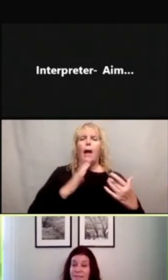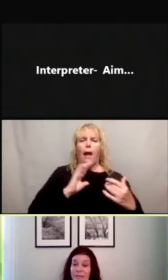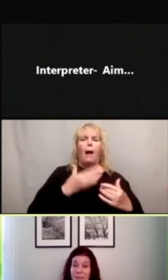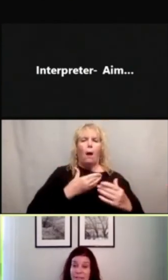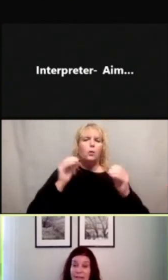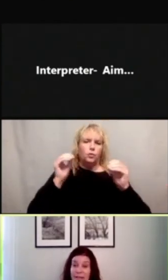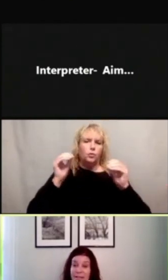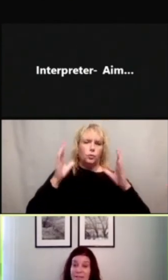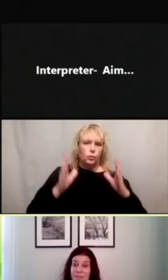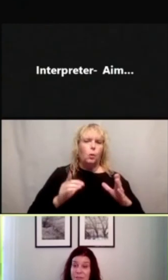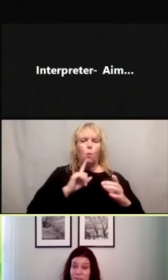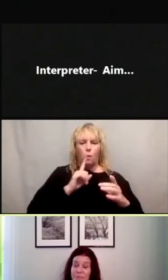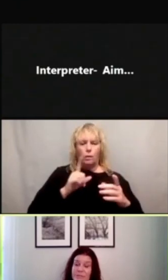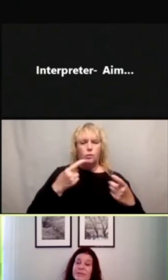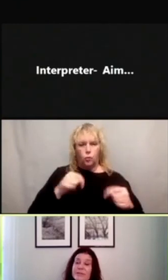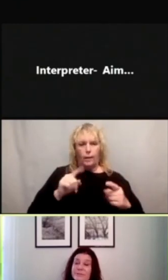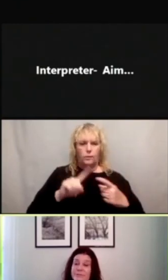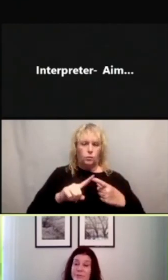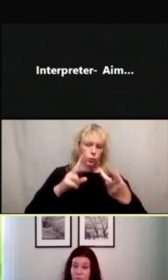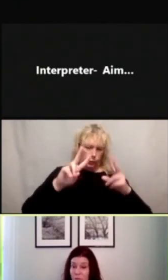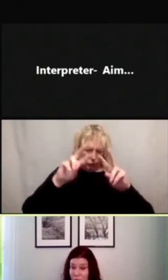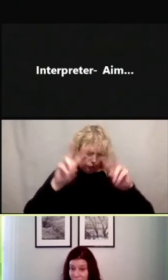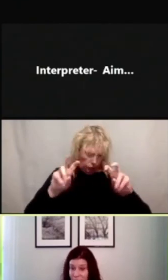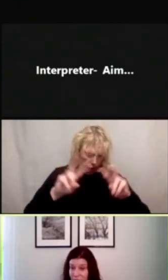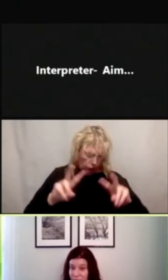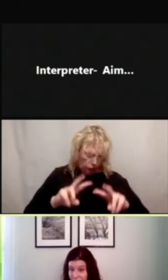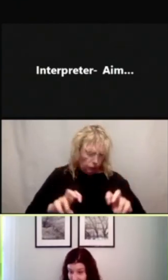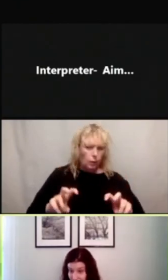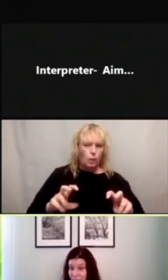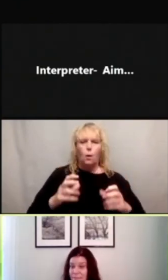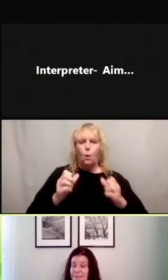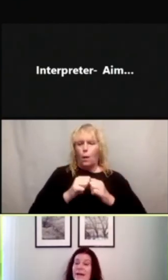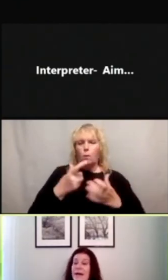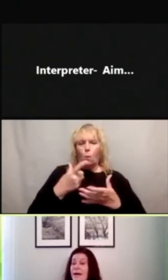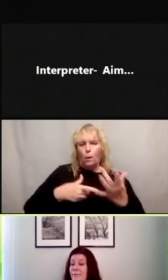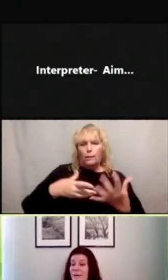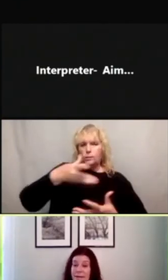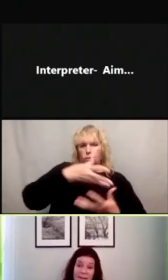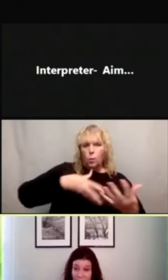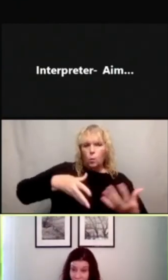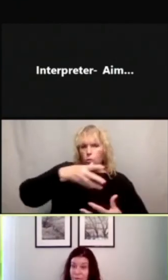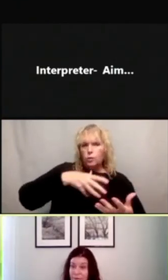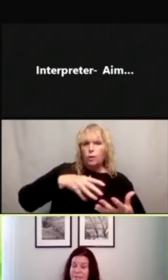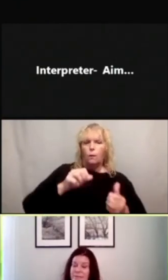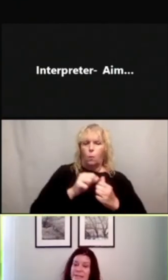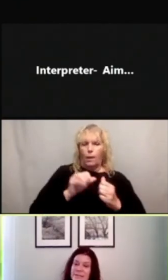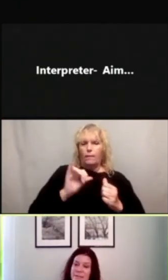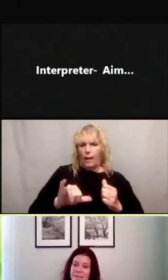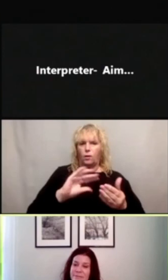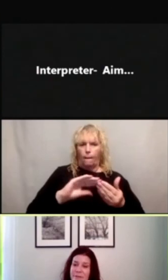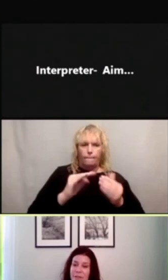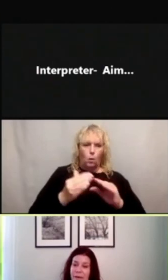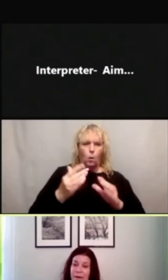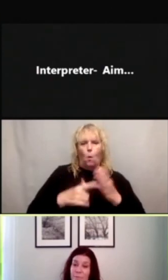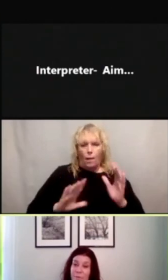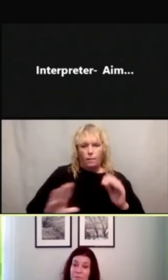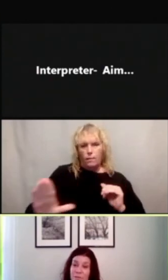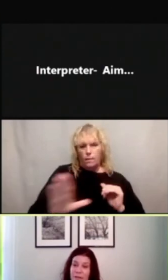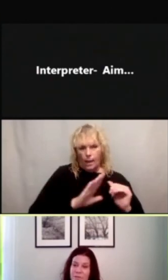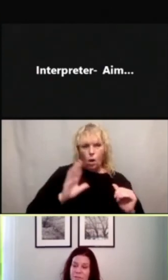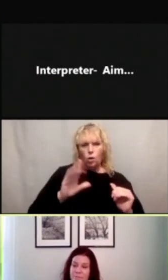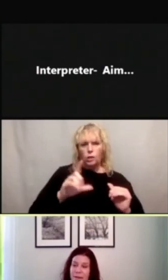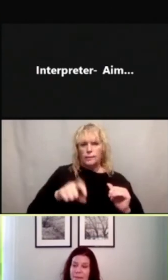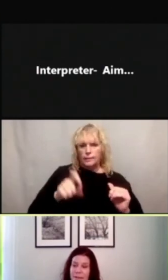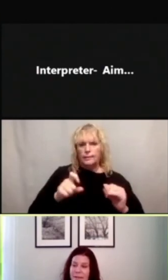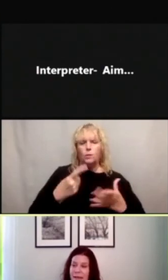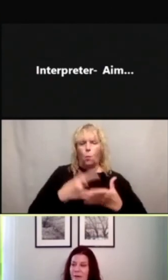really try to look at that in terms of the social construct of communities and part of their needs assessment to figure out what